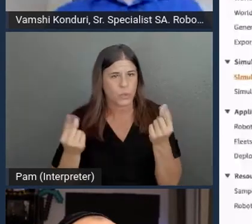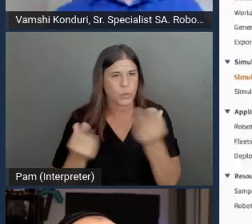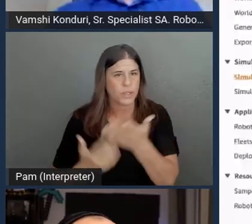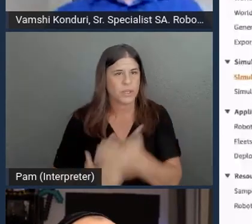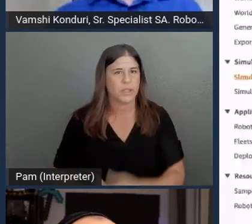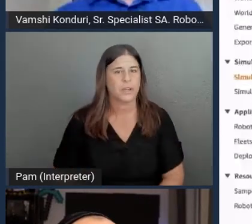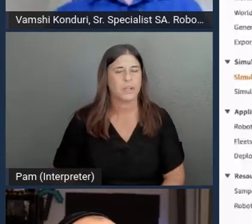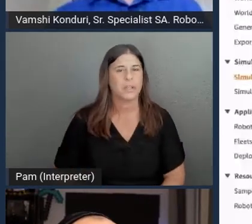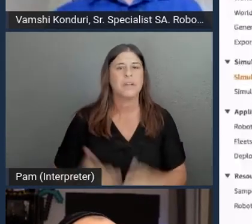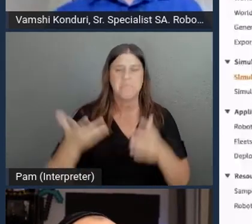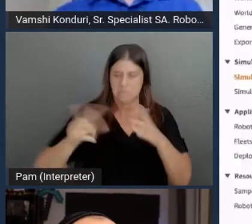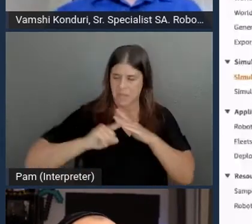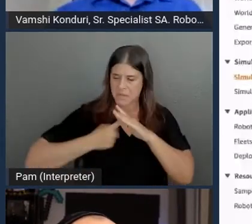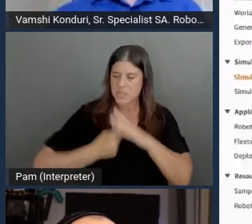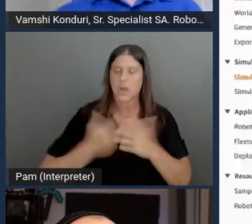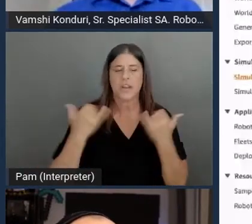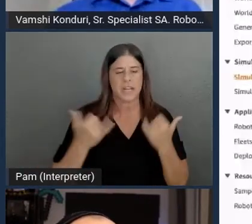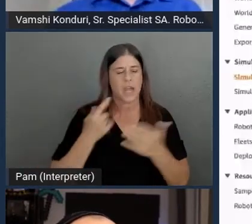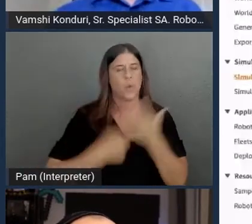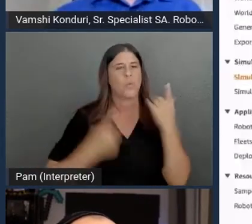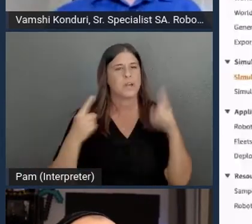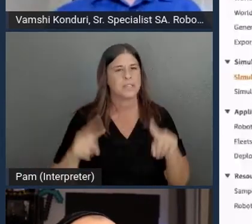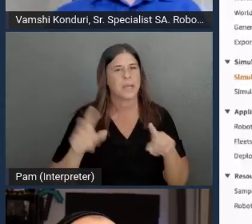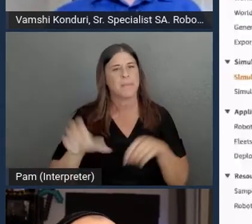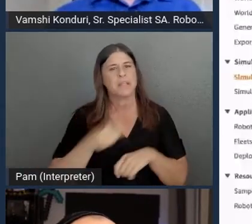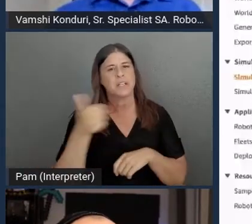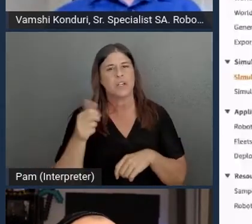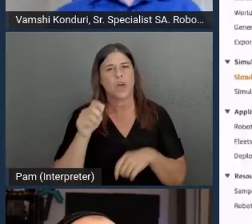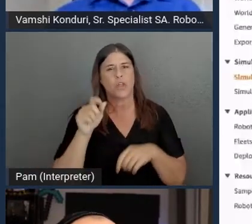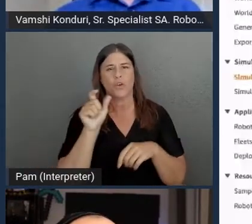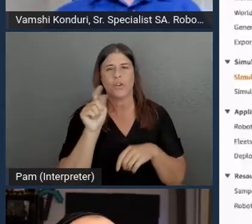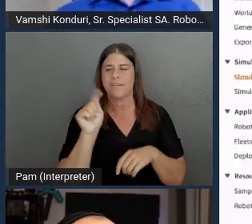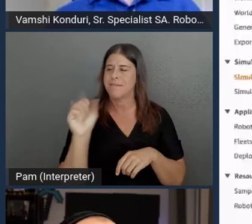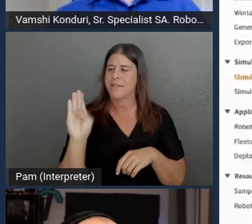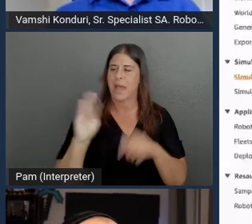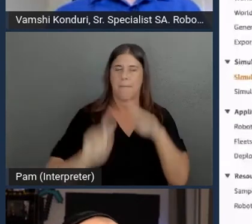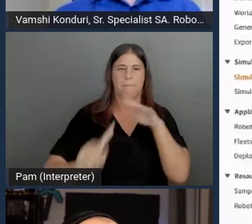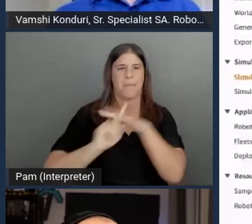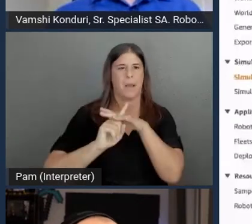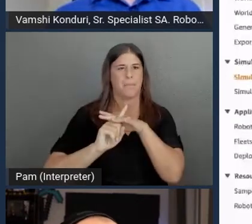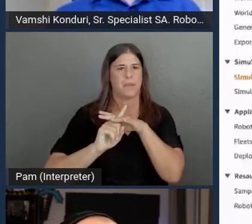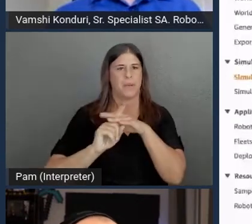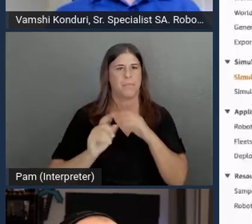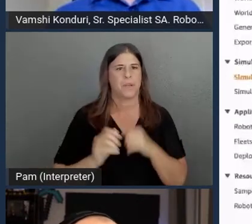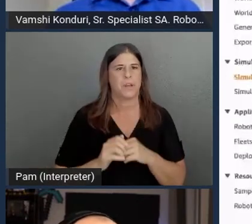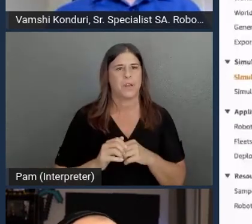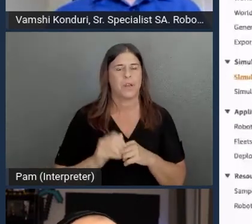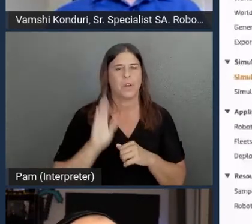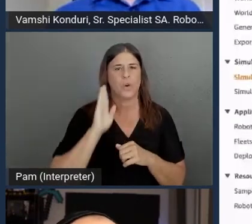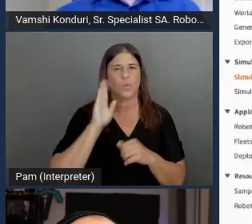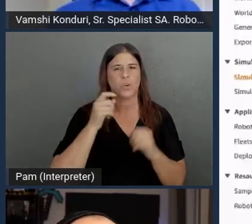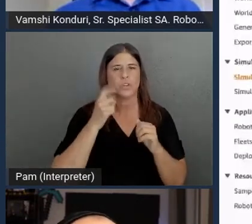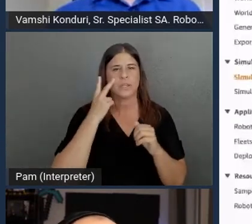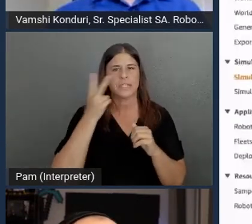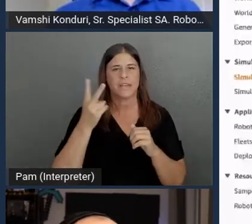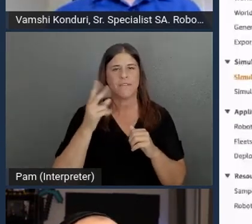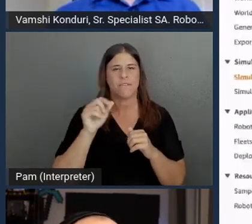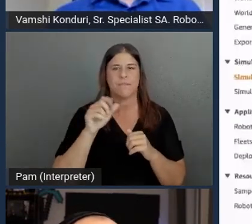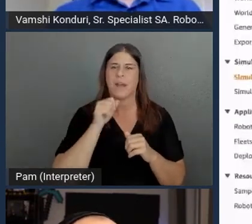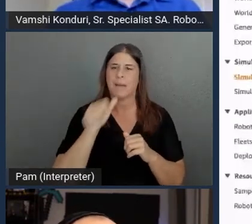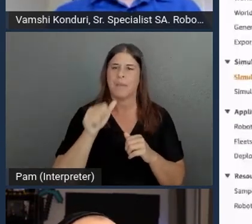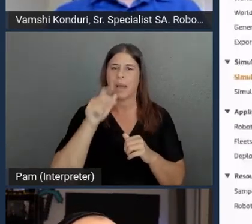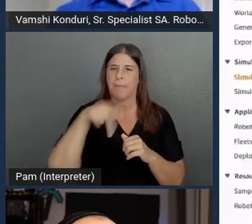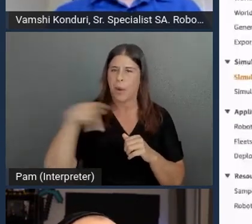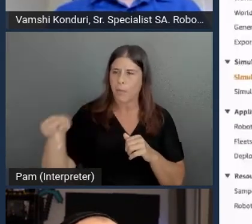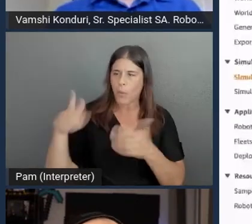They have kicked off. What's happening is another tab has popped up, which I recognize is not pointing to the StreamYard. So I am copy pasting